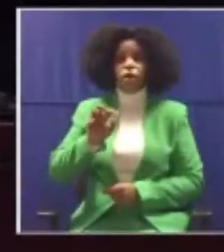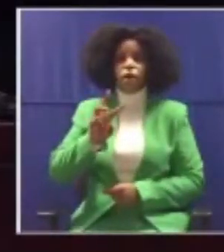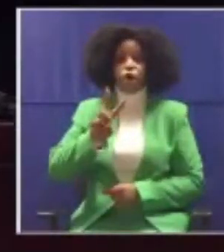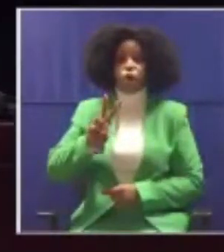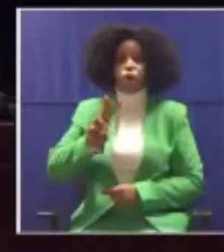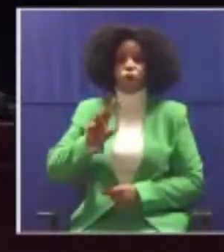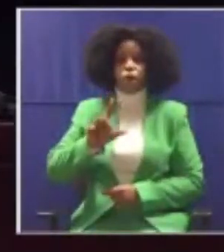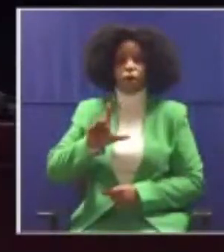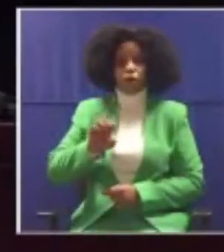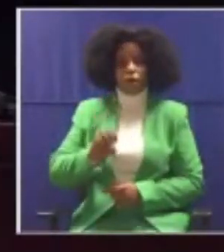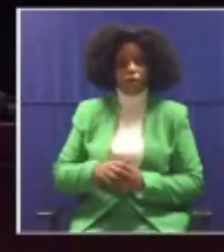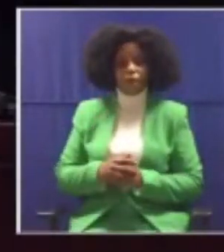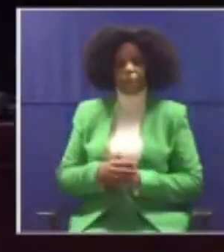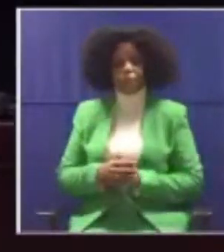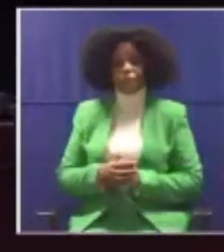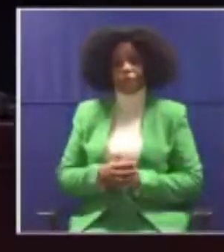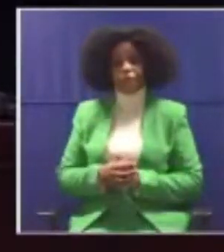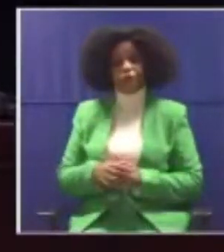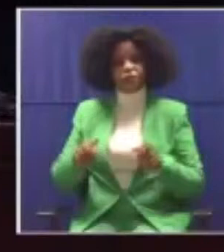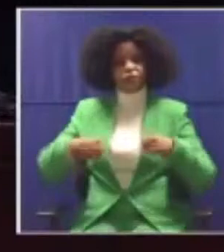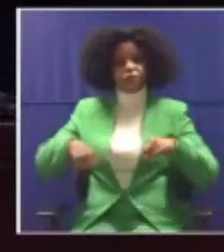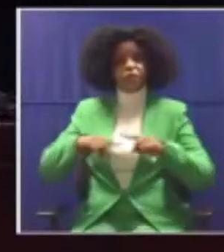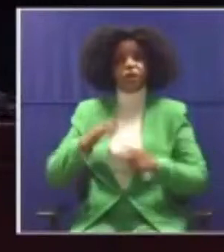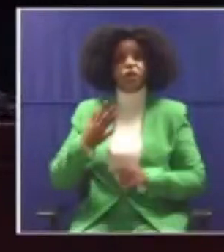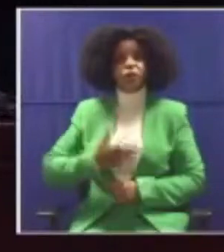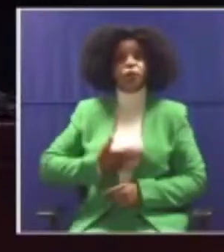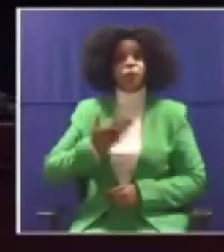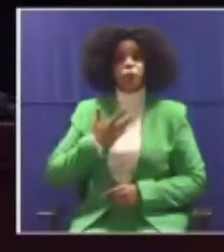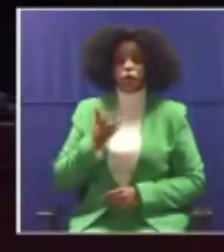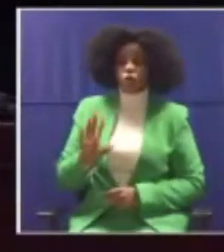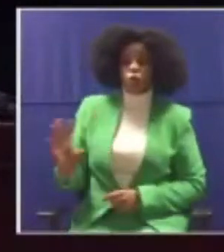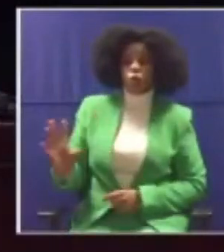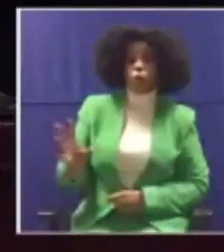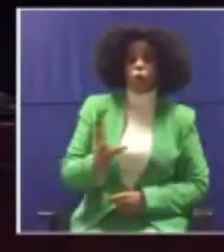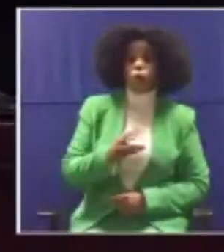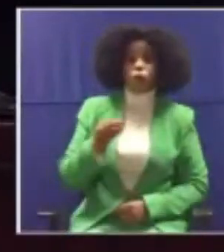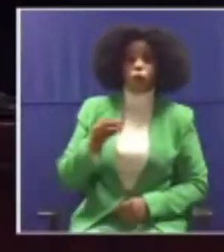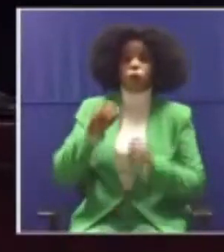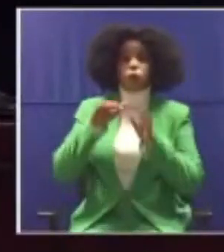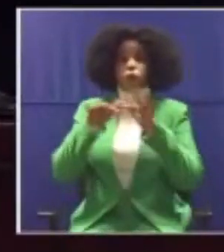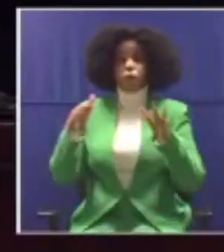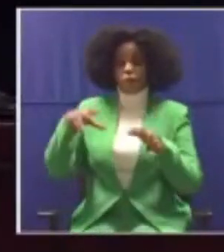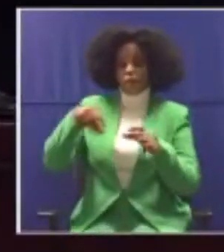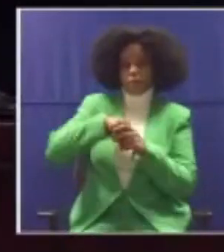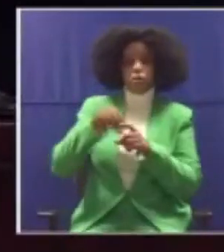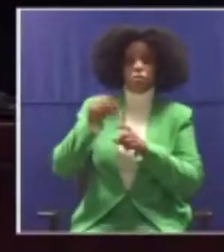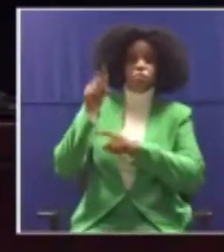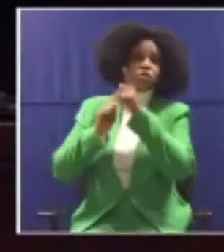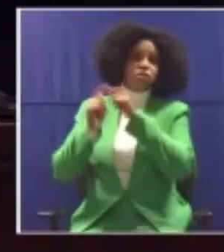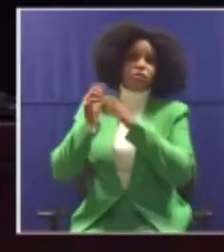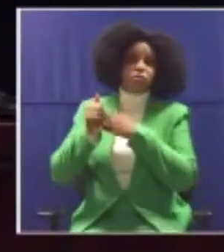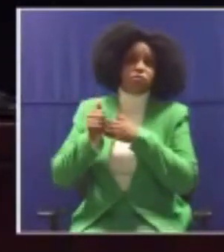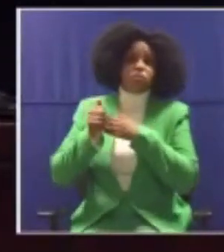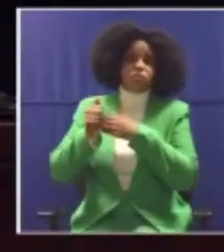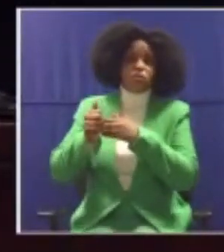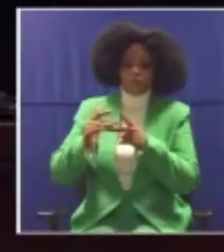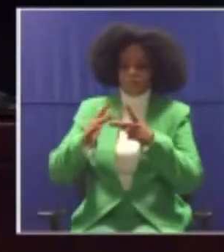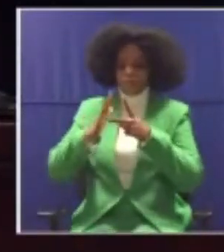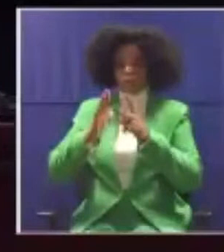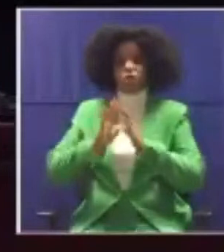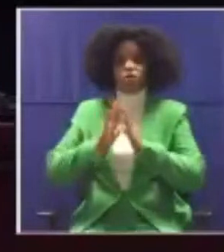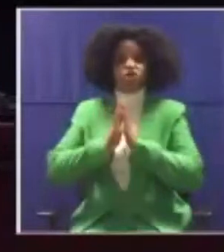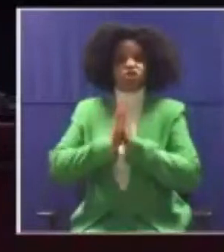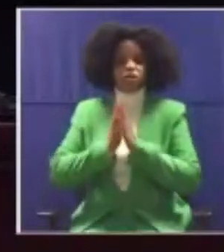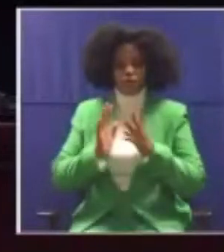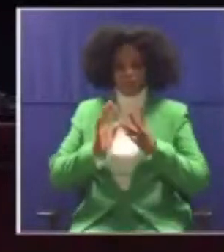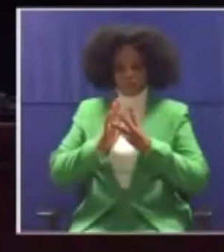We want to get everybody involved, religious leaders, churches,